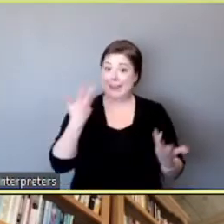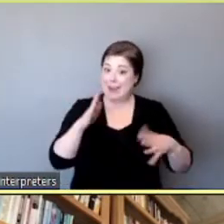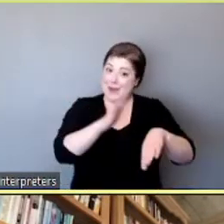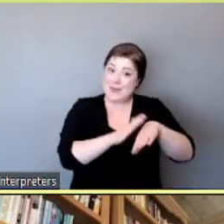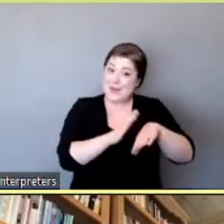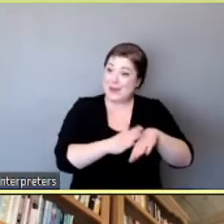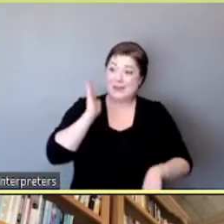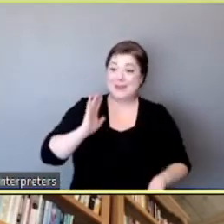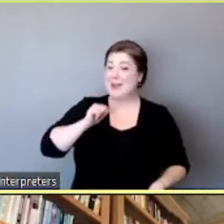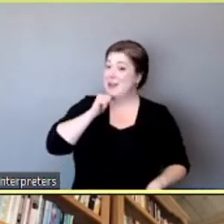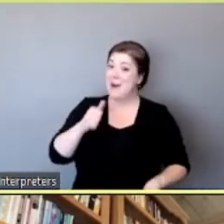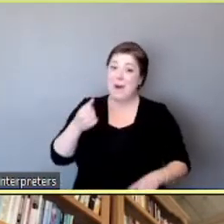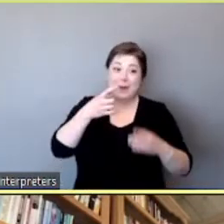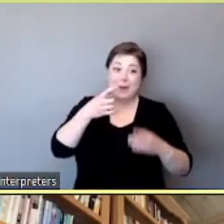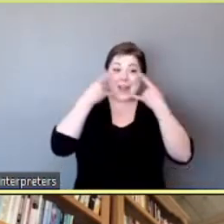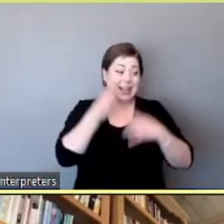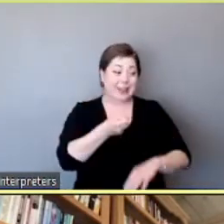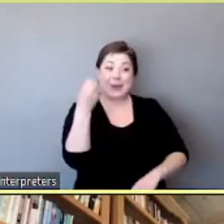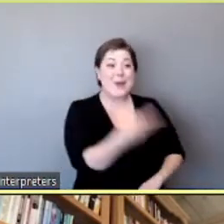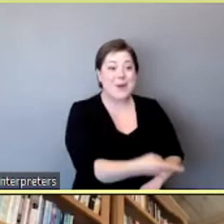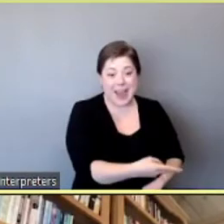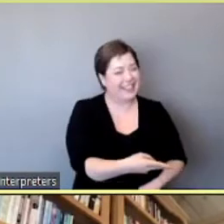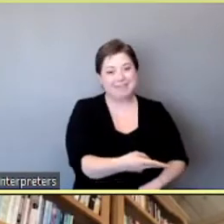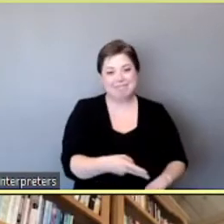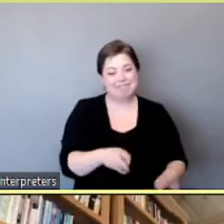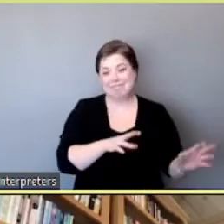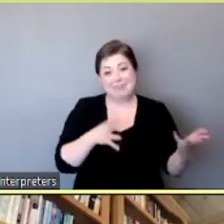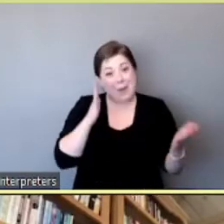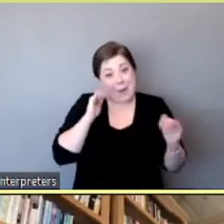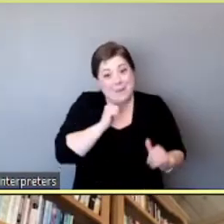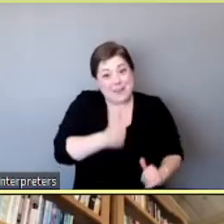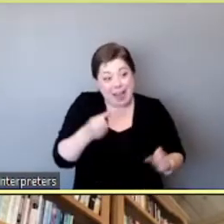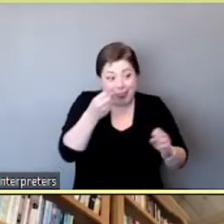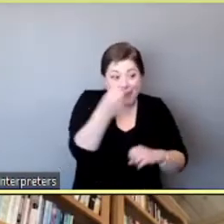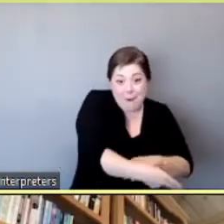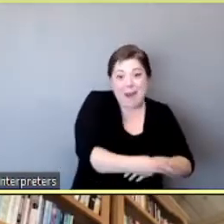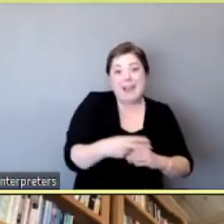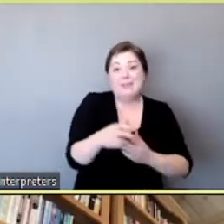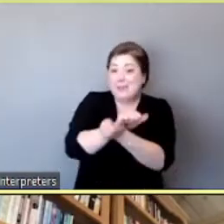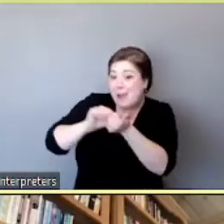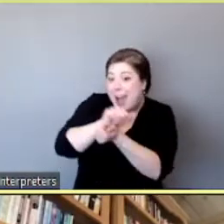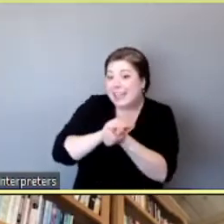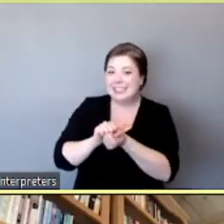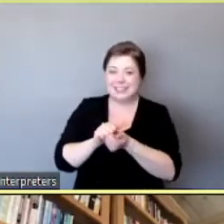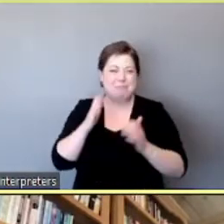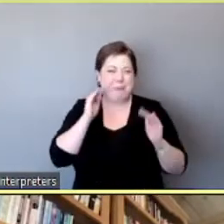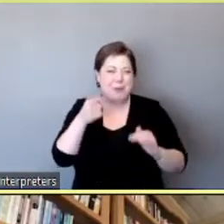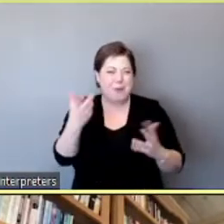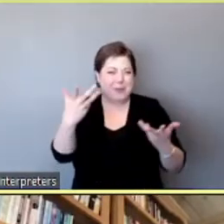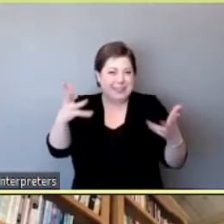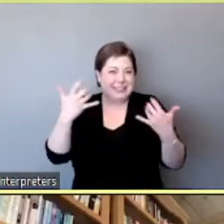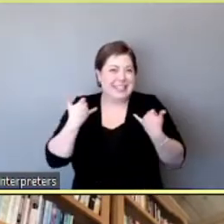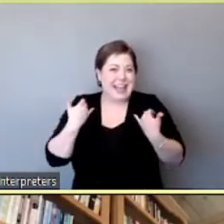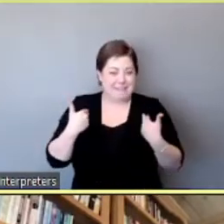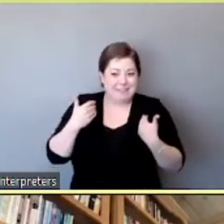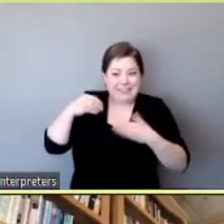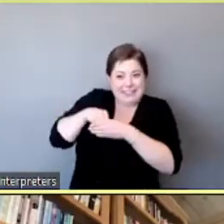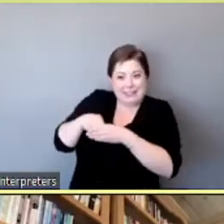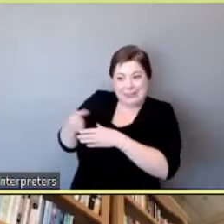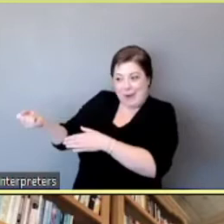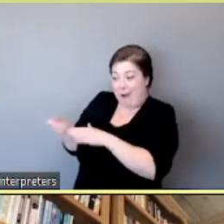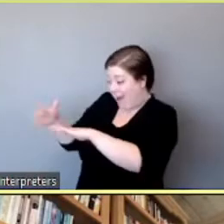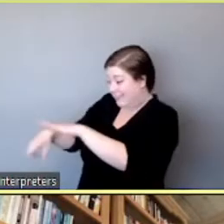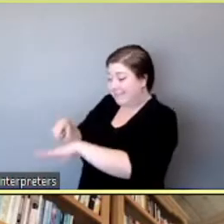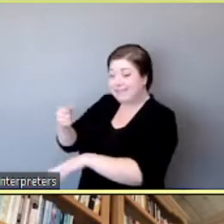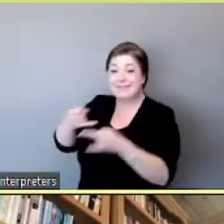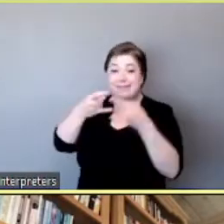masks. Hopefully you didn't wash them up. If I bet they're all washed and folded in your drawer, get them out, put one in your